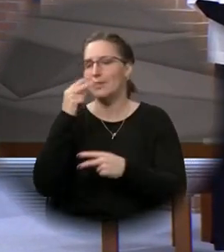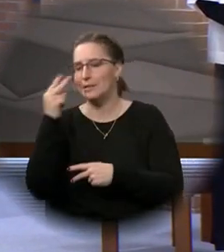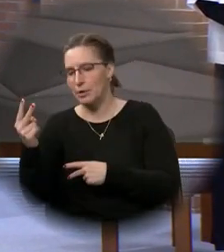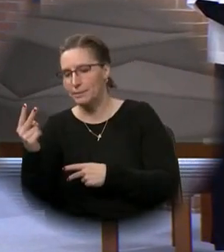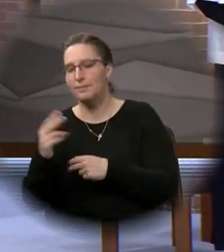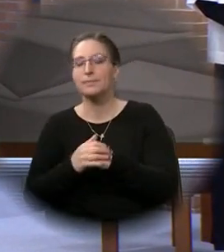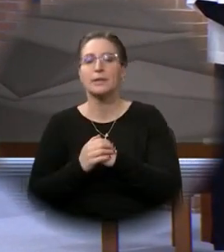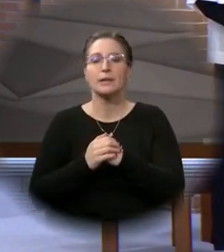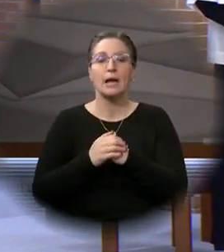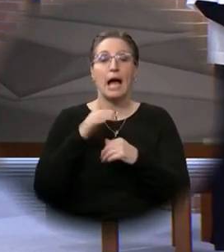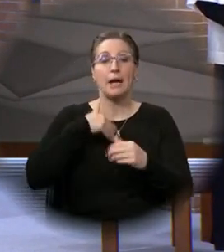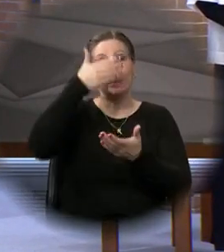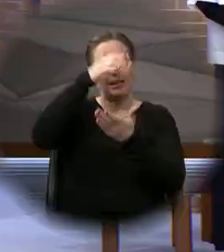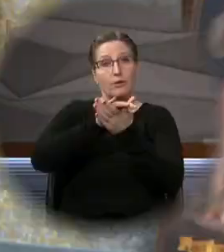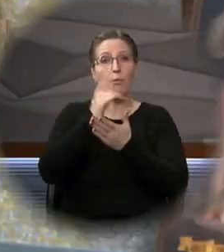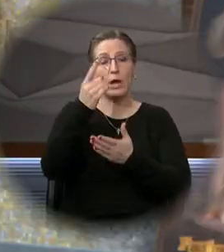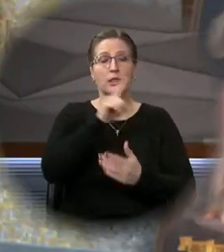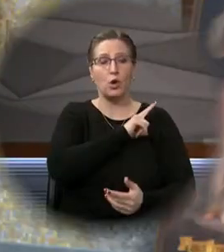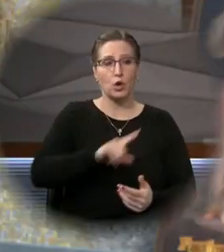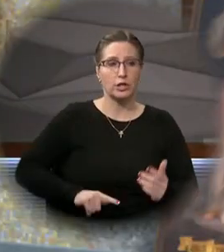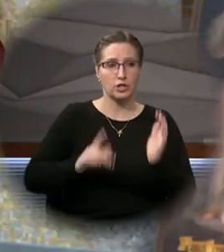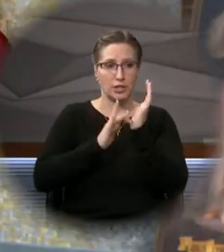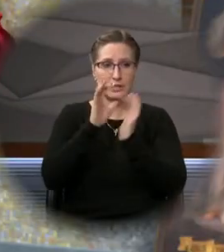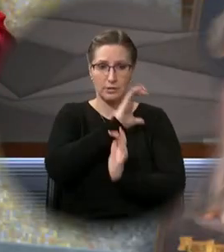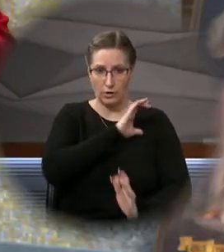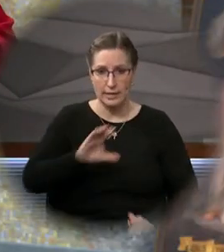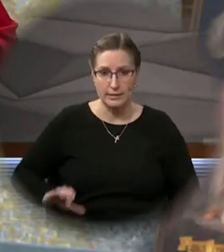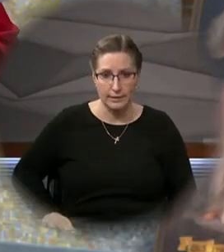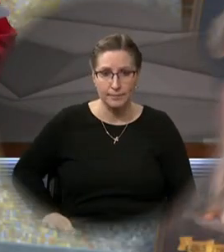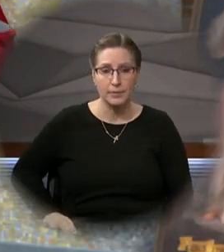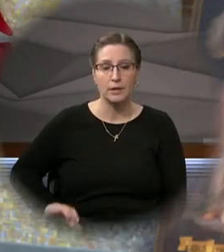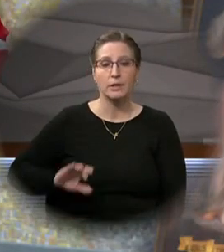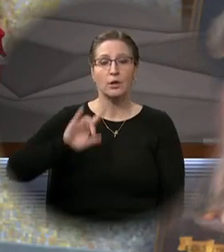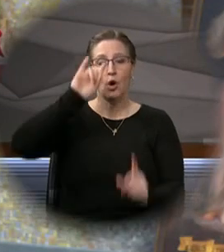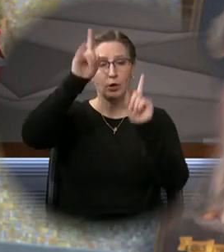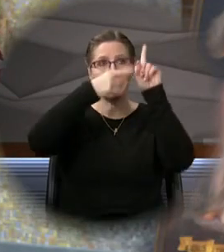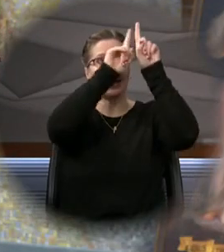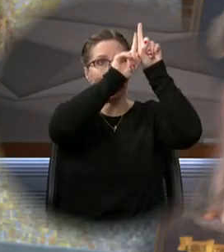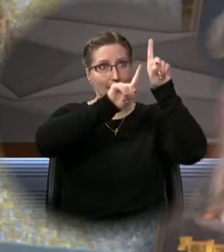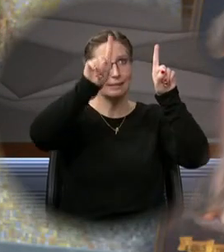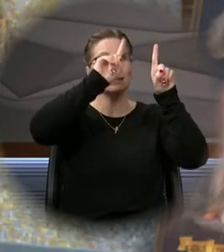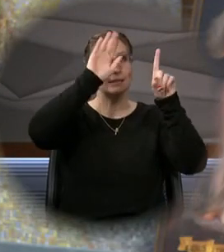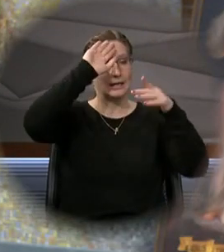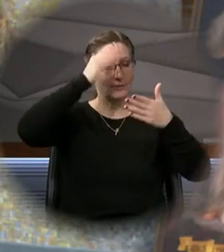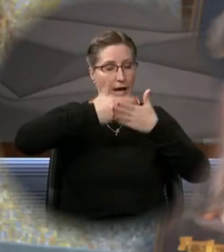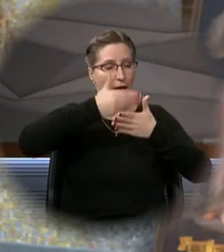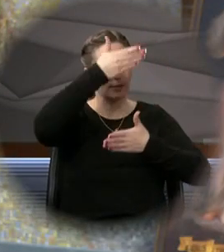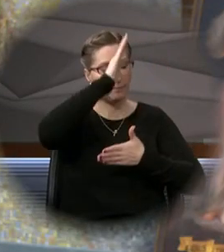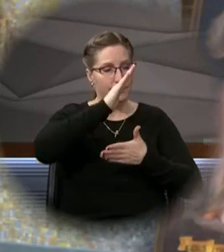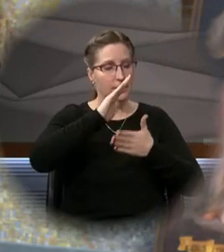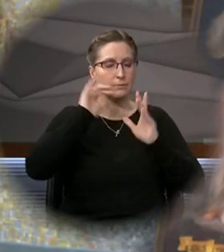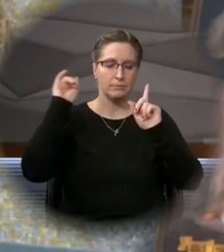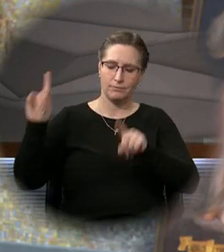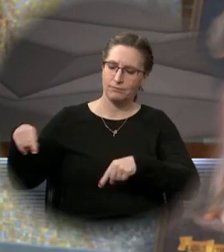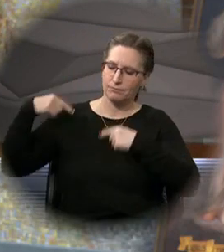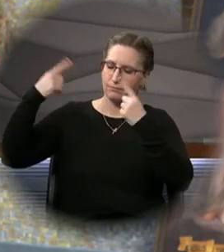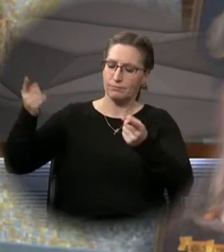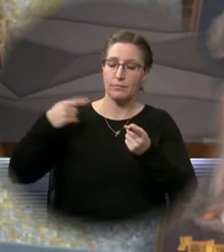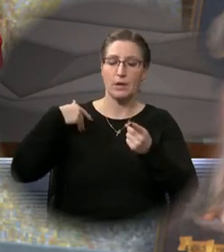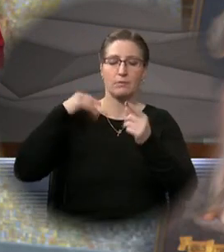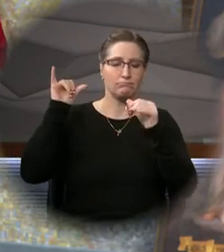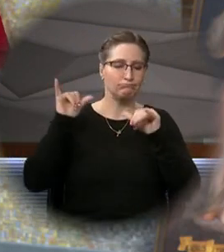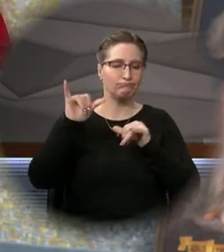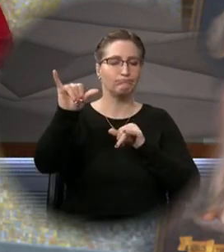and invisible. I believe in one Lord, Jesus Christ, the only begotten Son of God, born of the